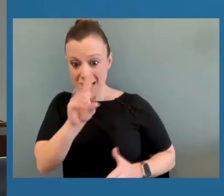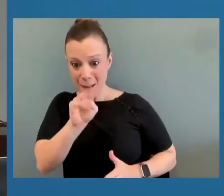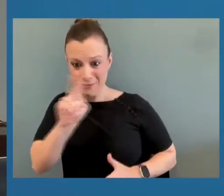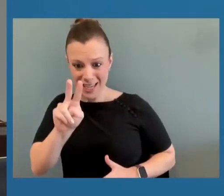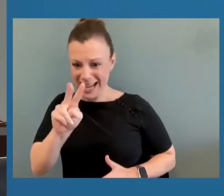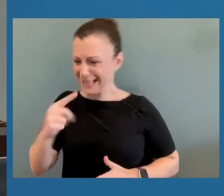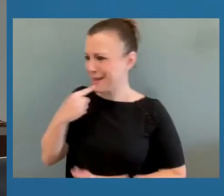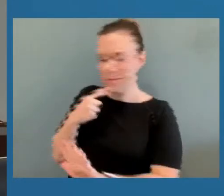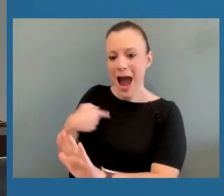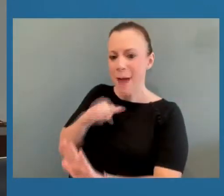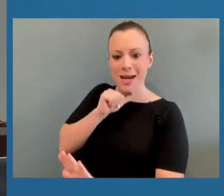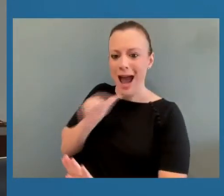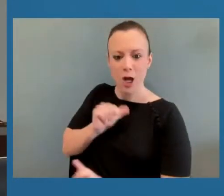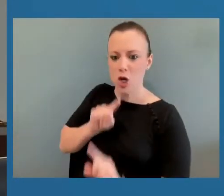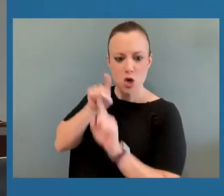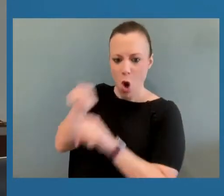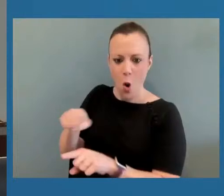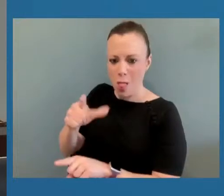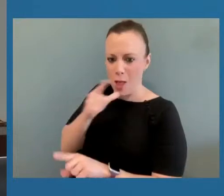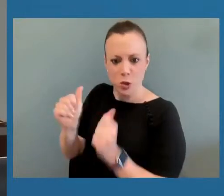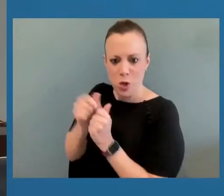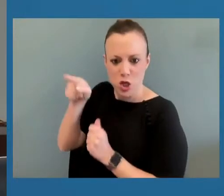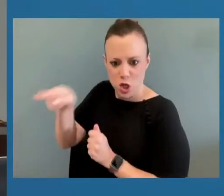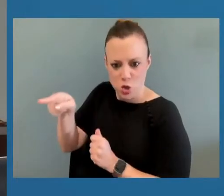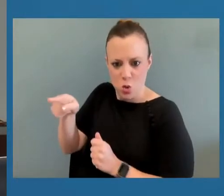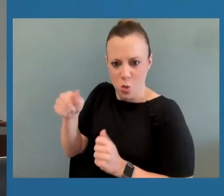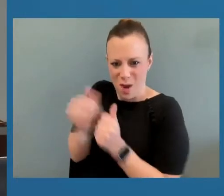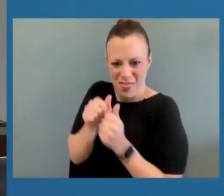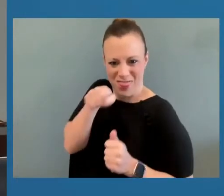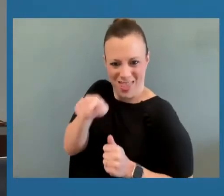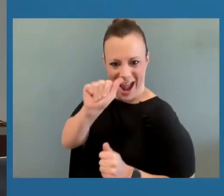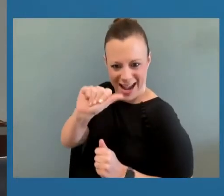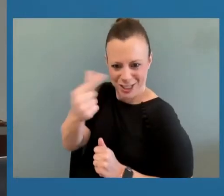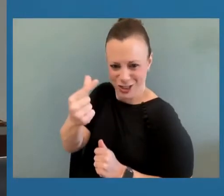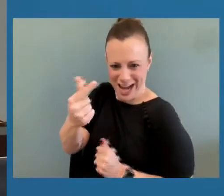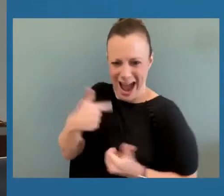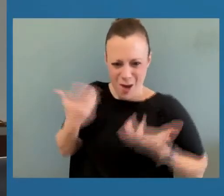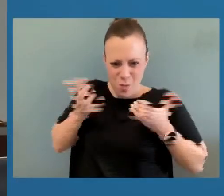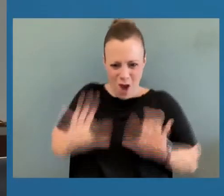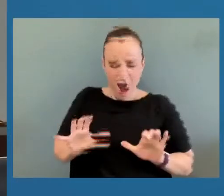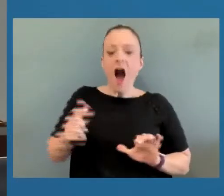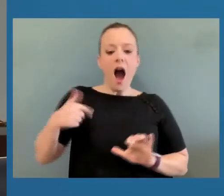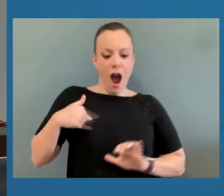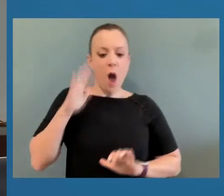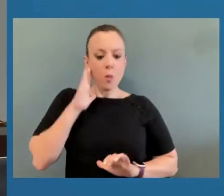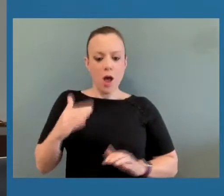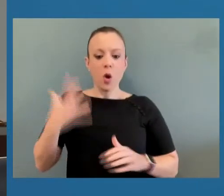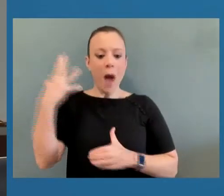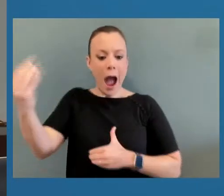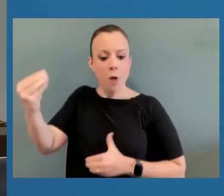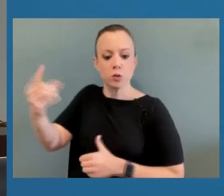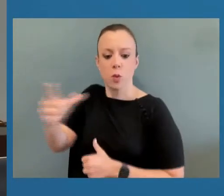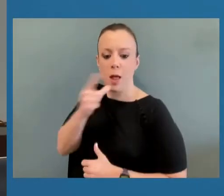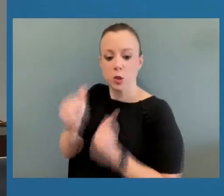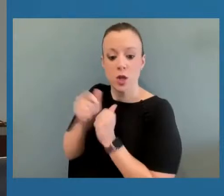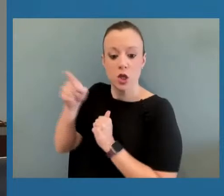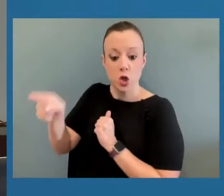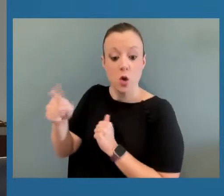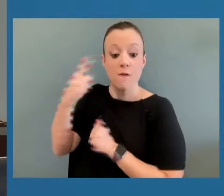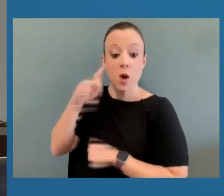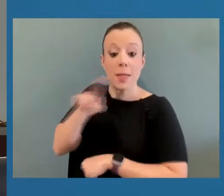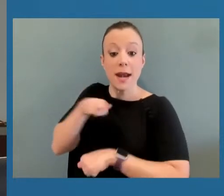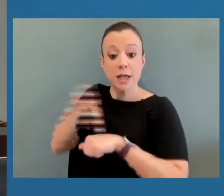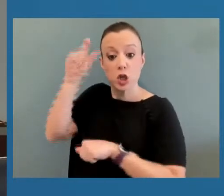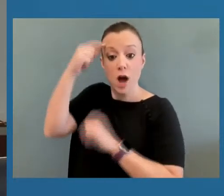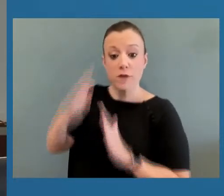not be coming down there. I will meet you next week when I come with the National Governors Association. He agreed that that would be fine. I did not want to go down